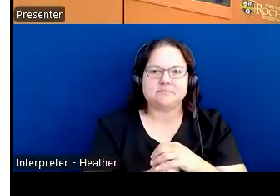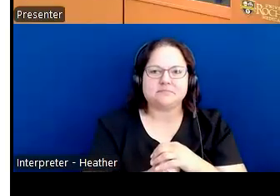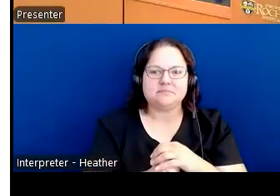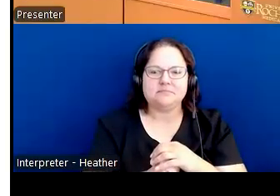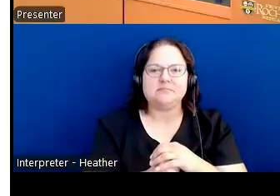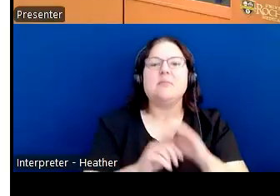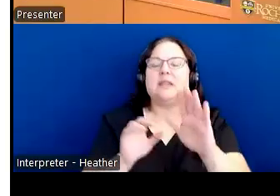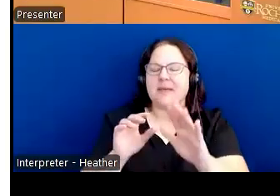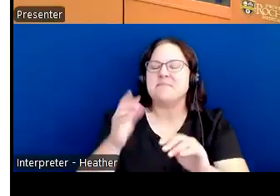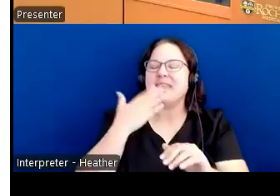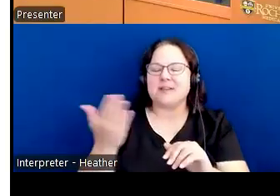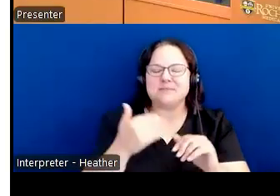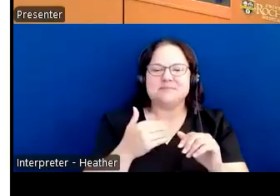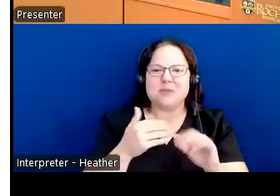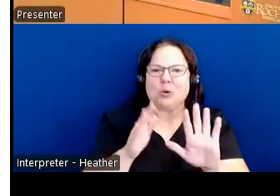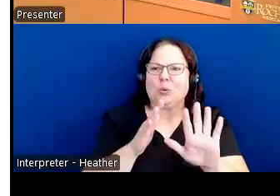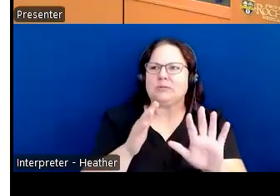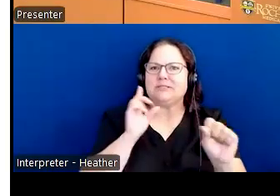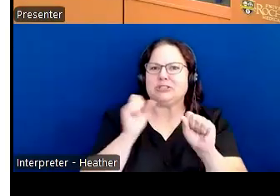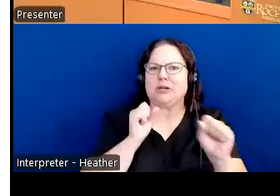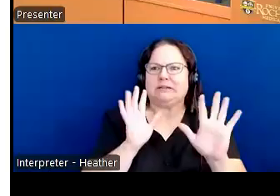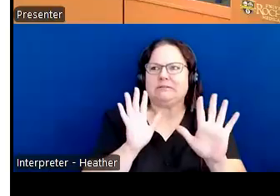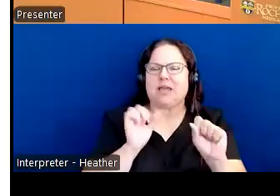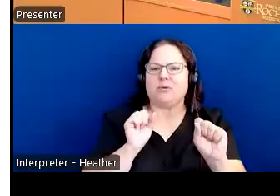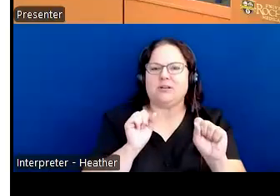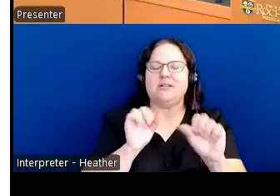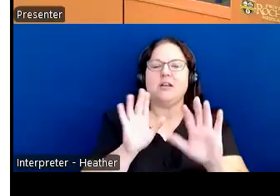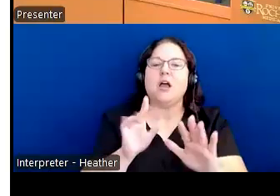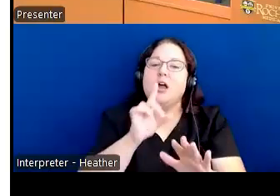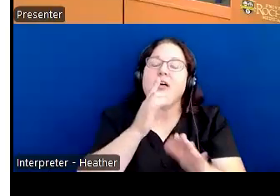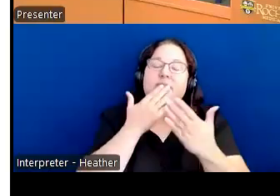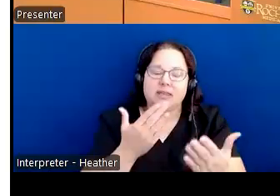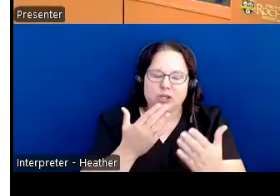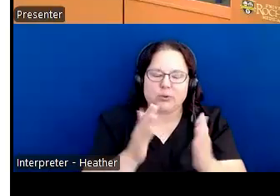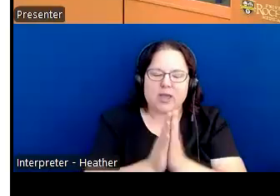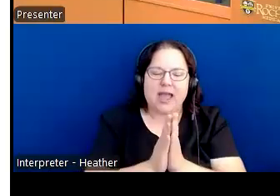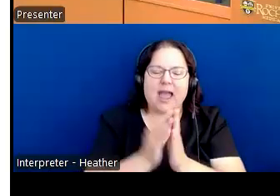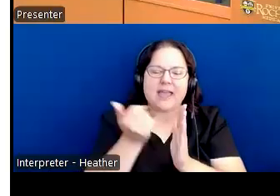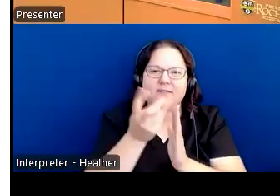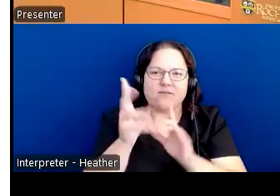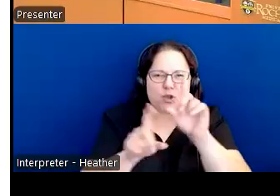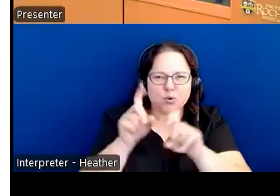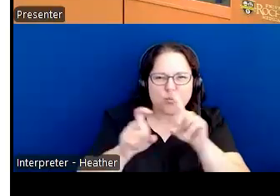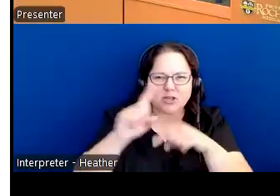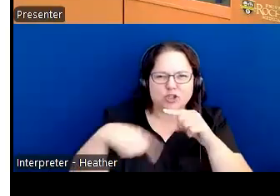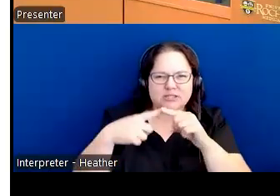Hey, thank you. Ooh, really loud, really cool stuff. I had some questions about the